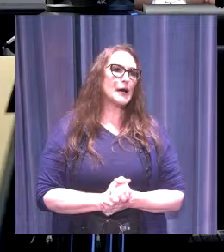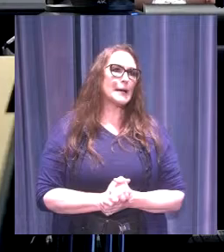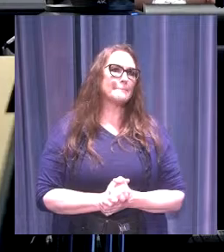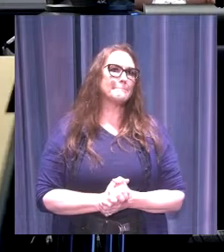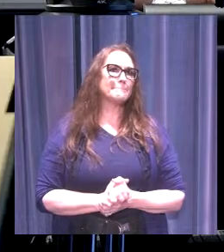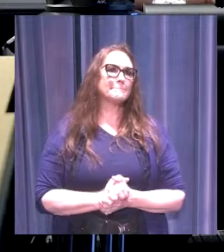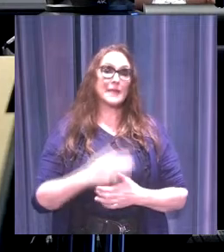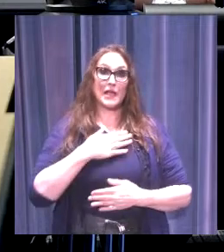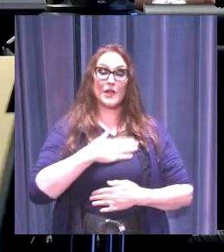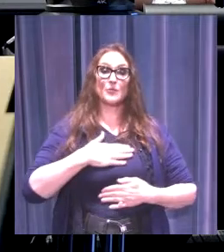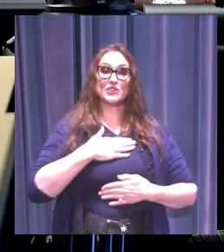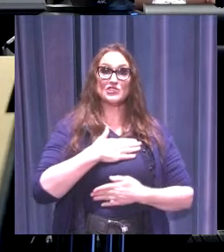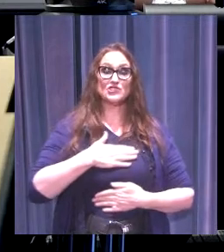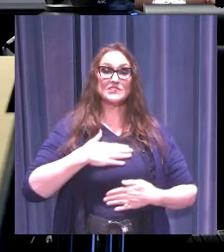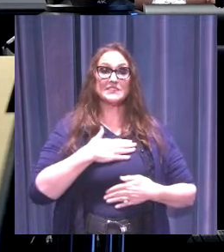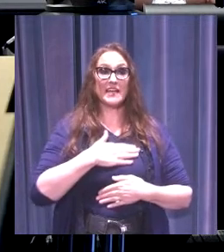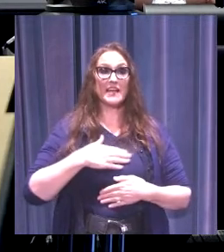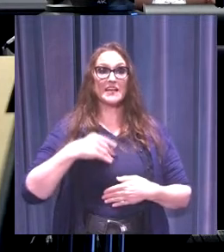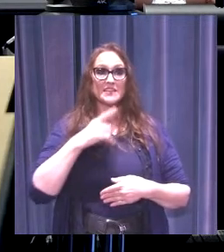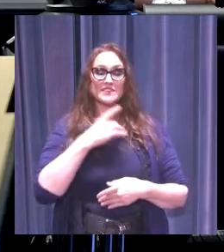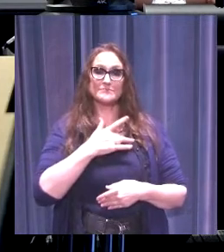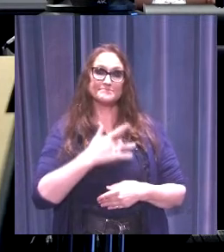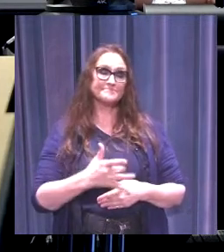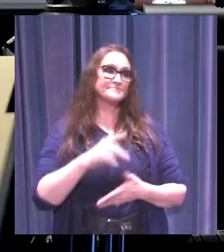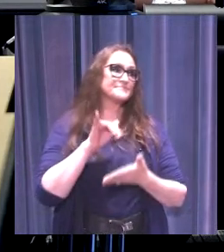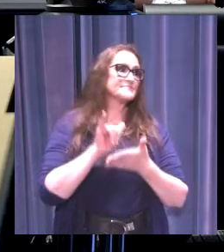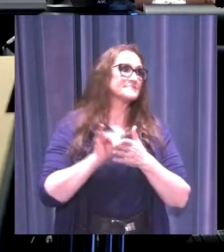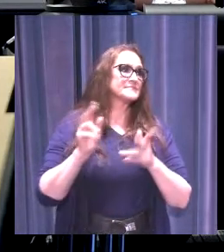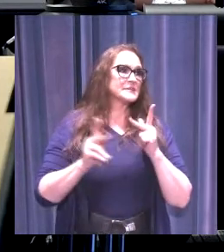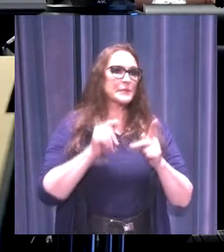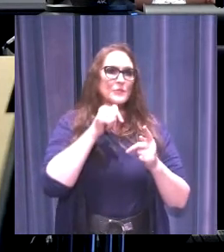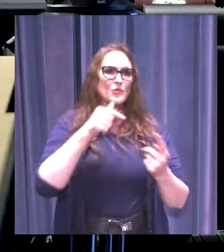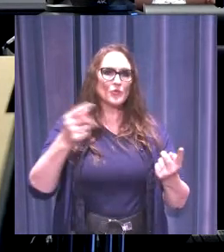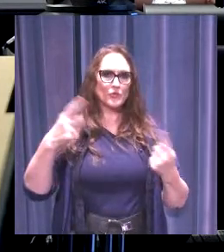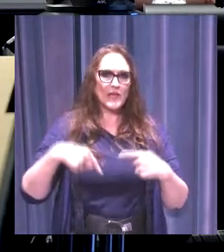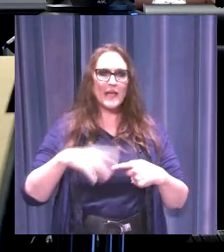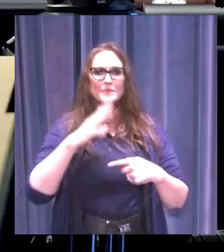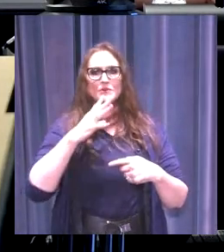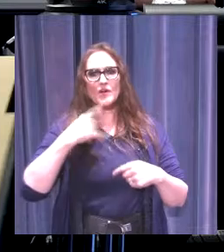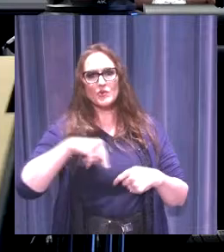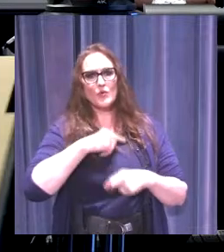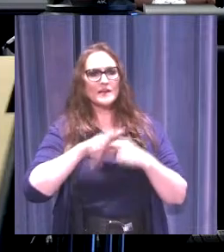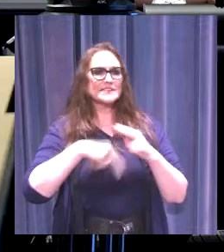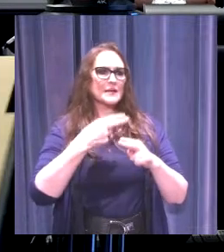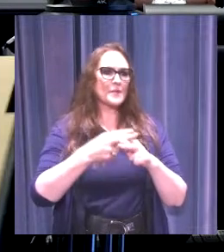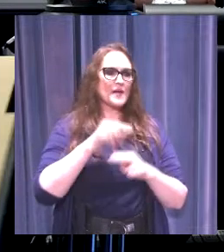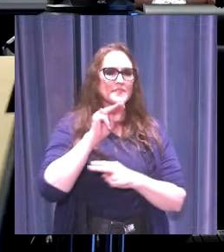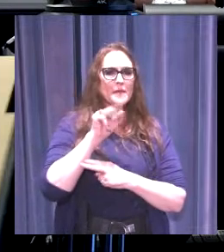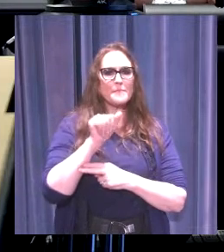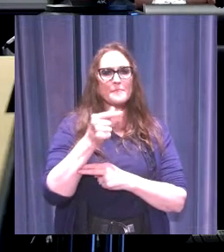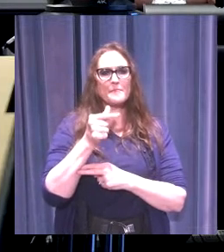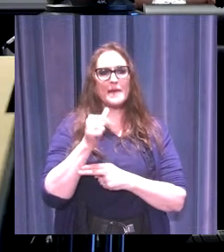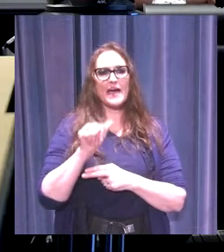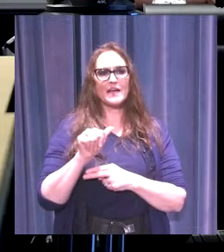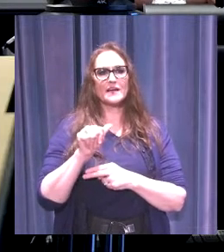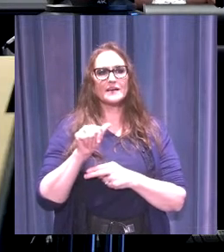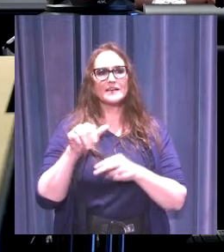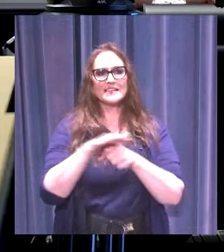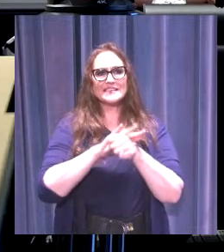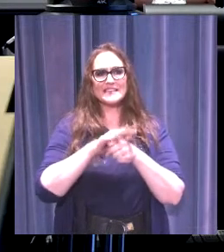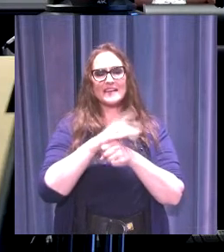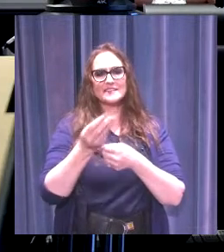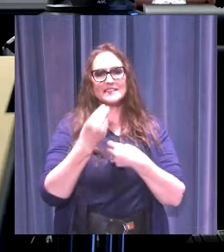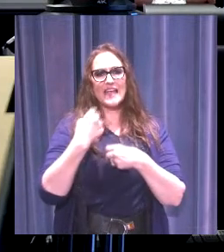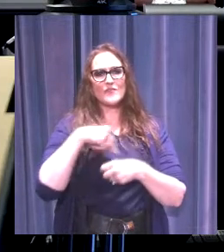I appreciate the inclination that the people that came to us and spoke to us about the magazine gave to